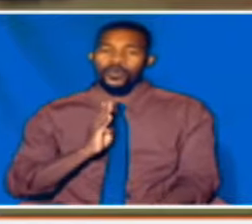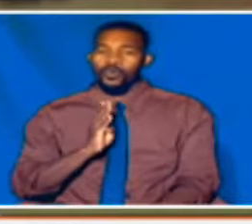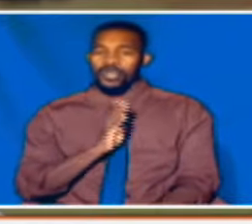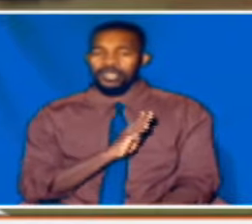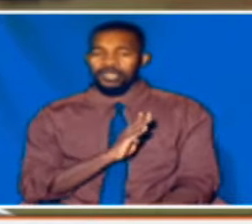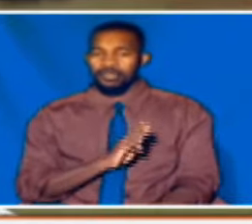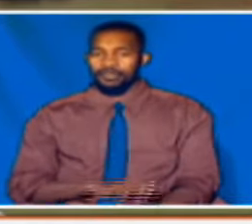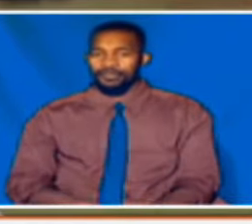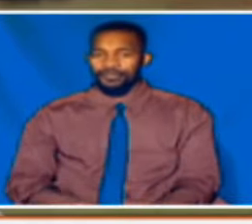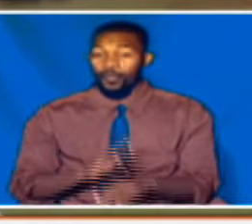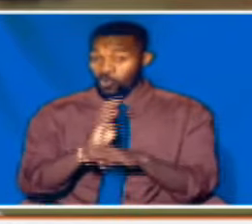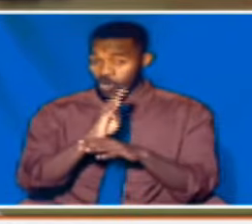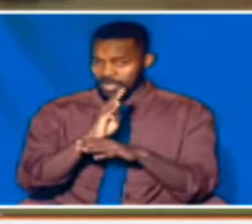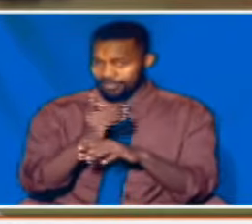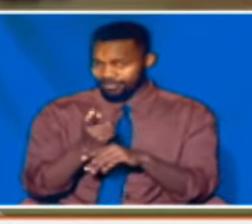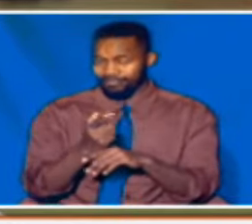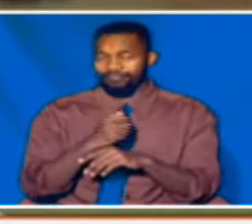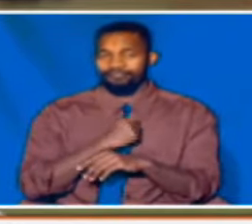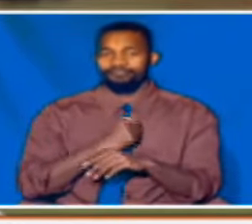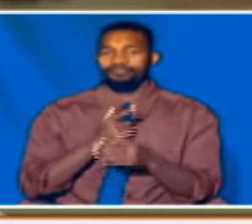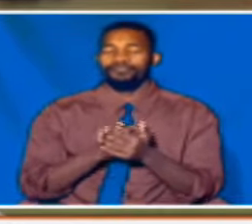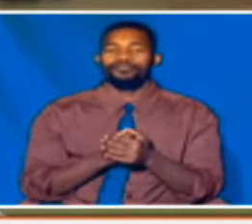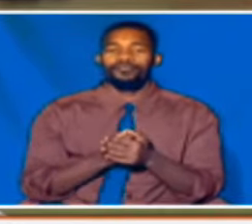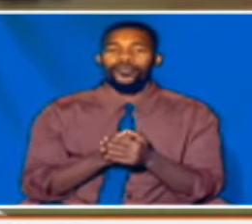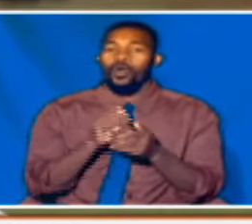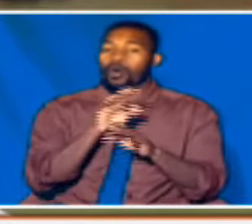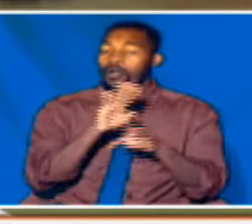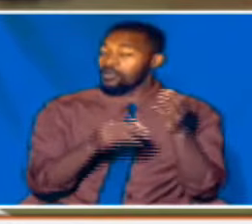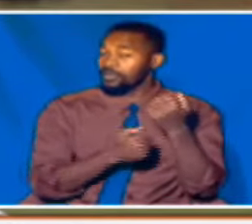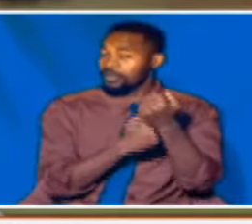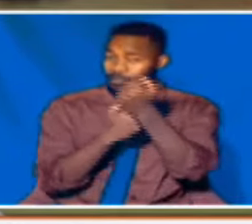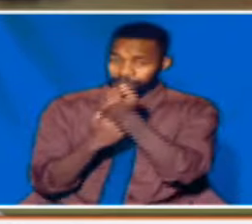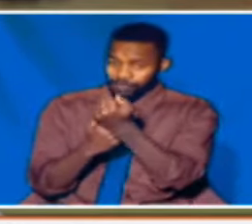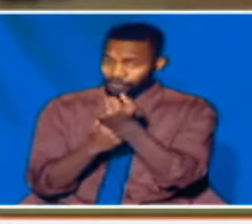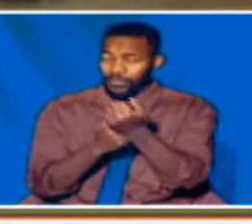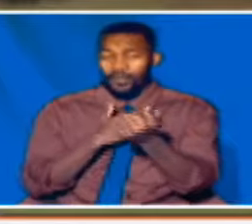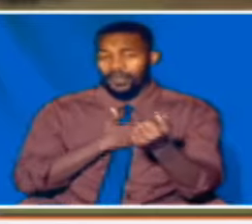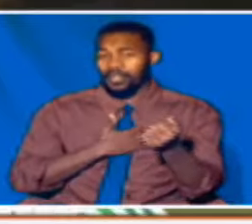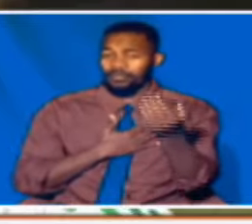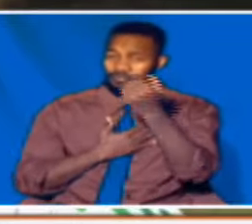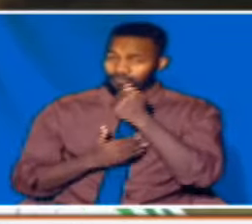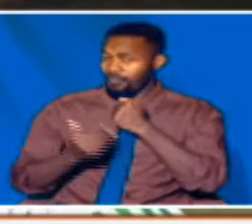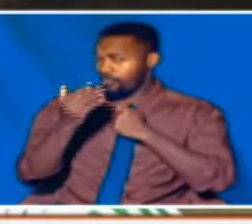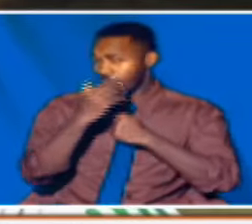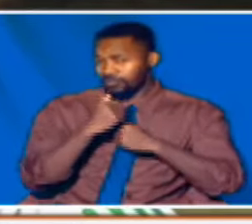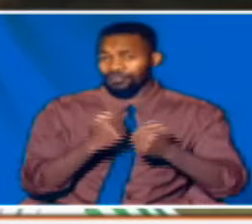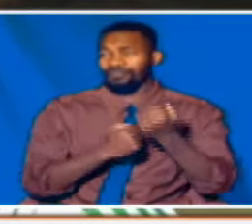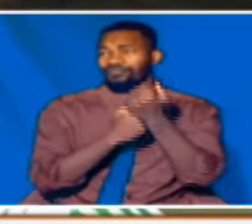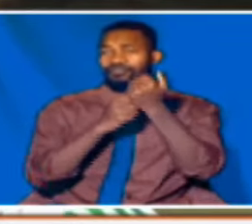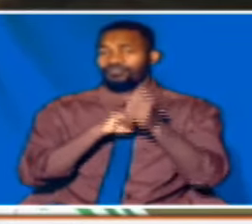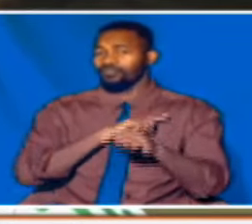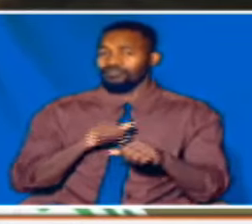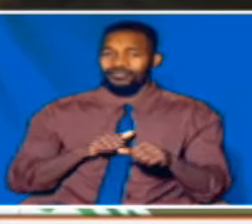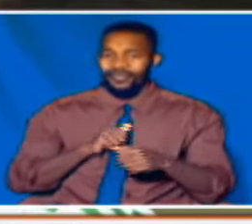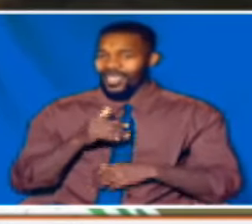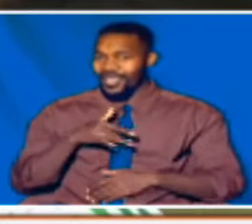Tutajaribu yetu. Kwa mafans wetu, tunaweza waambia mkuje, mtu cheer up. Tutawaangusha. I feel that,